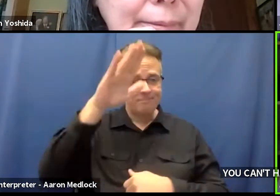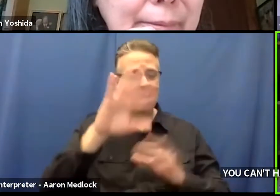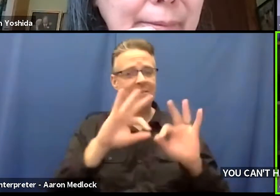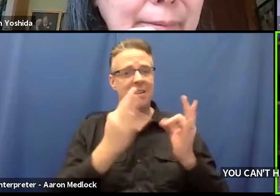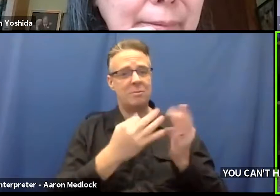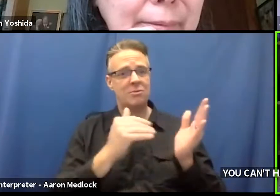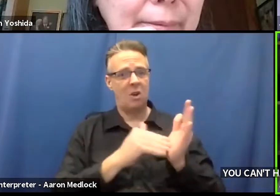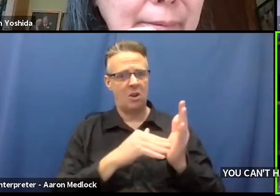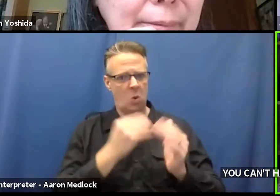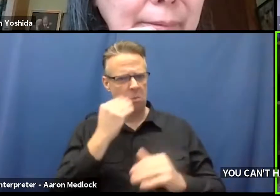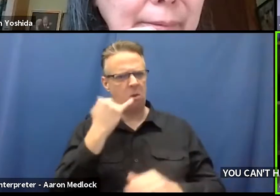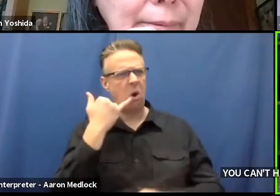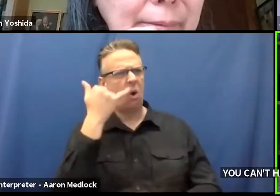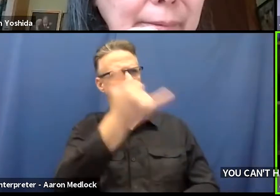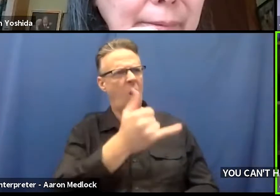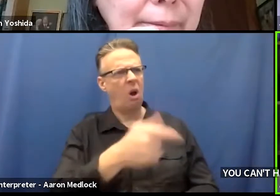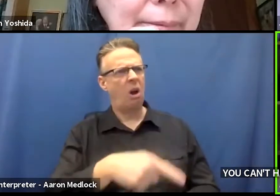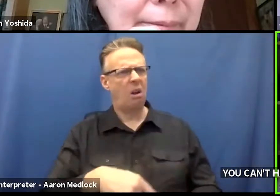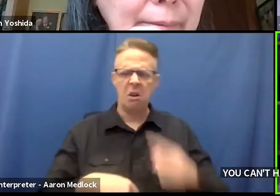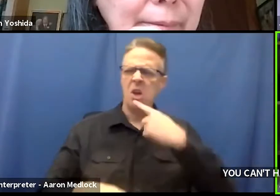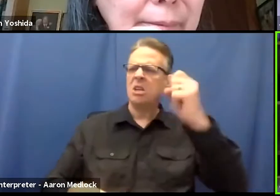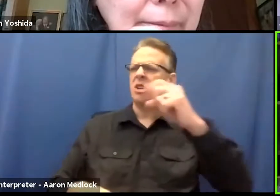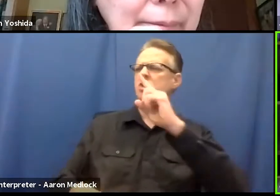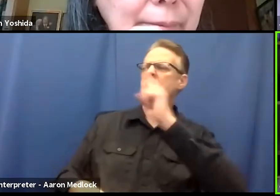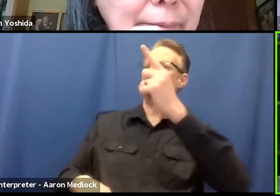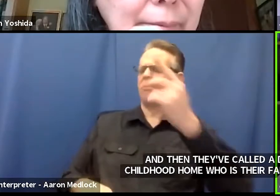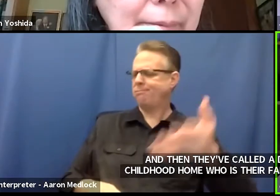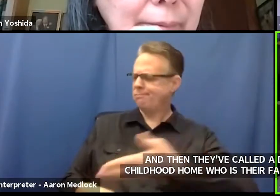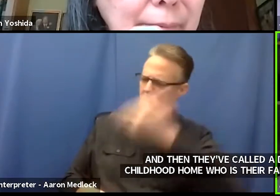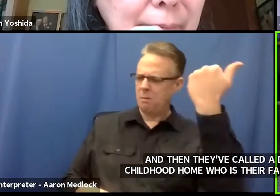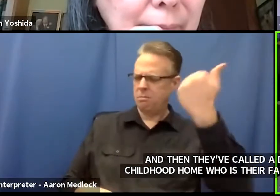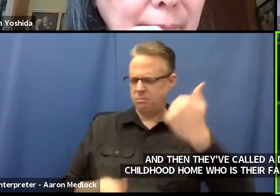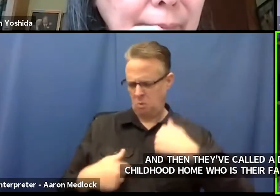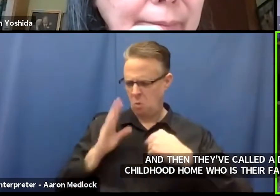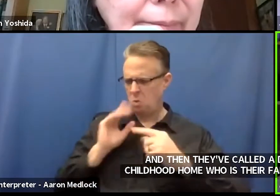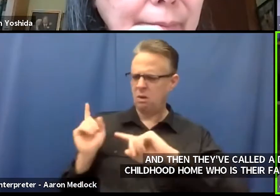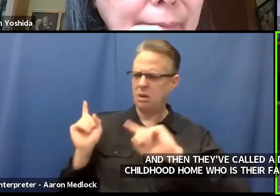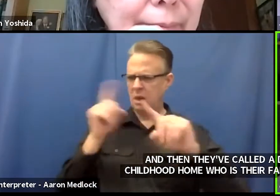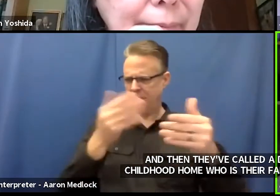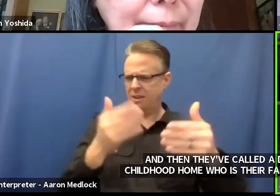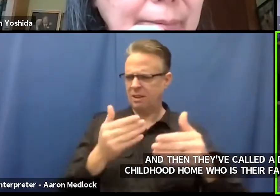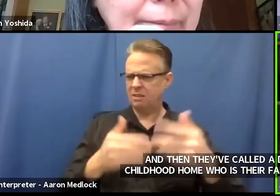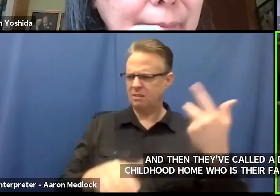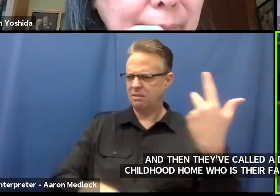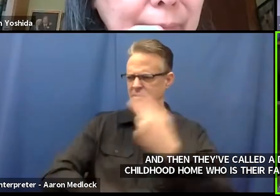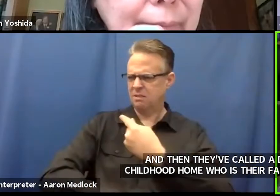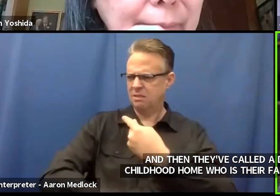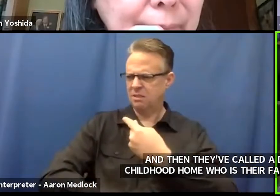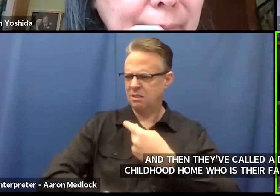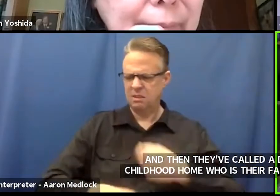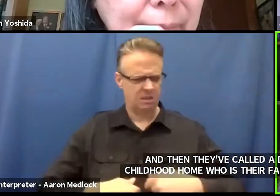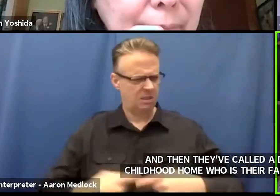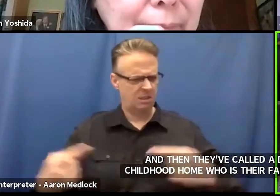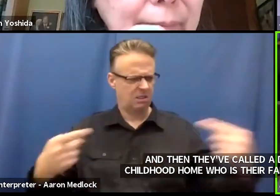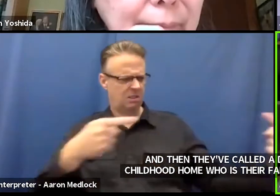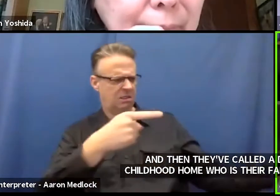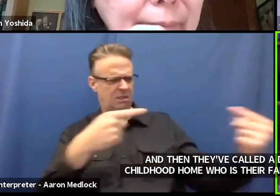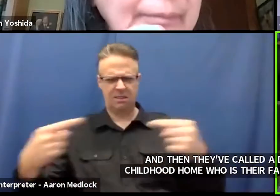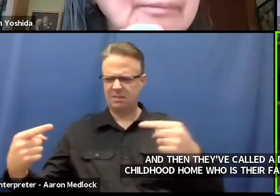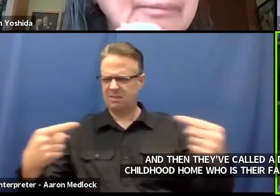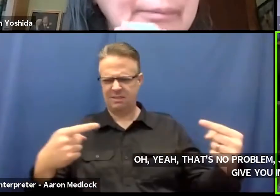doctor. And they've gone, oh yeah, that's no problem. Just come up here and we'll give you an injection. So it's a real kind of postcode